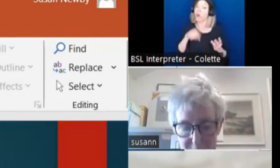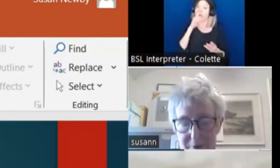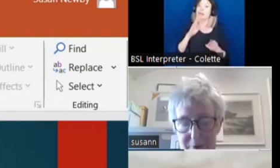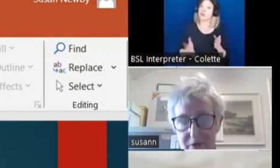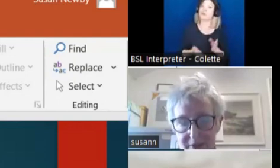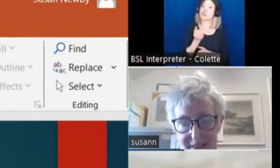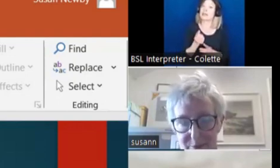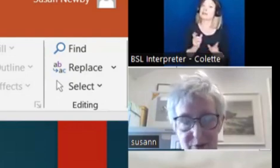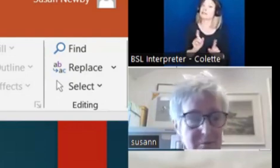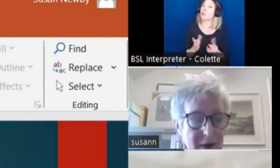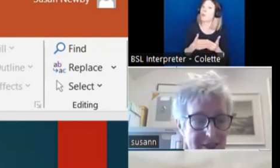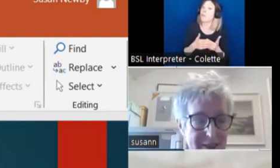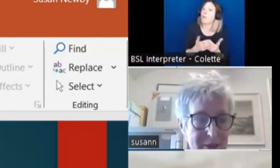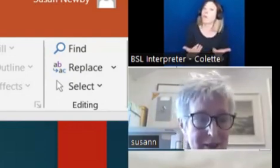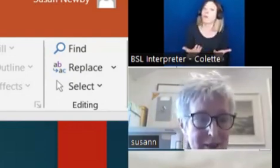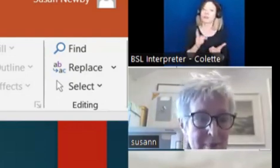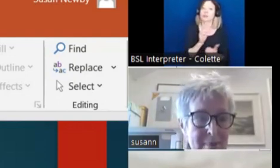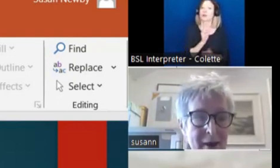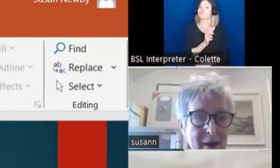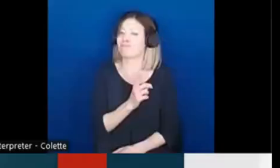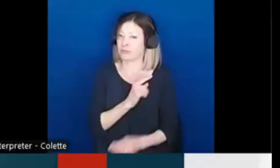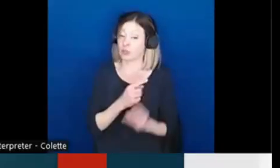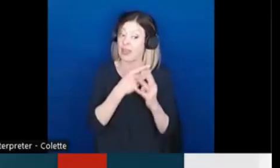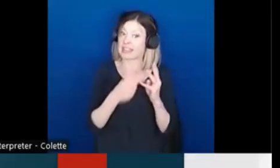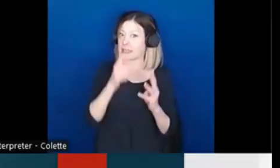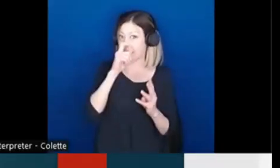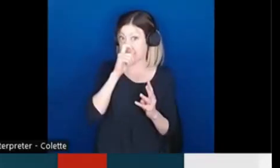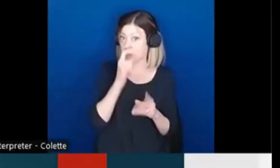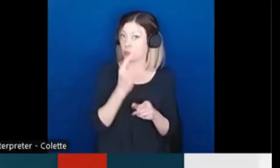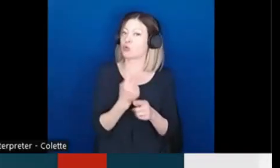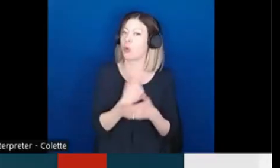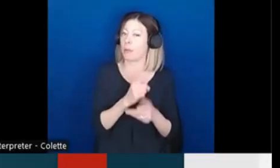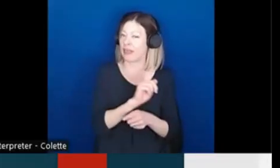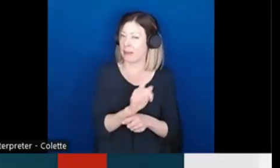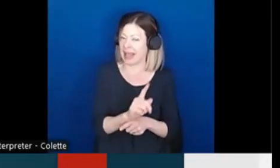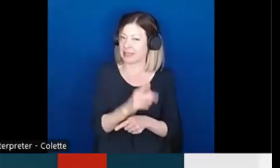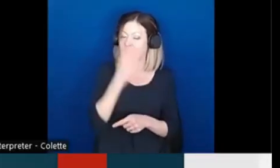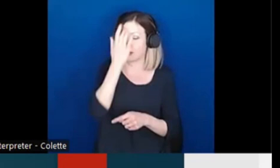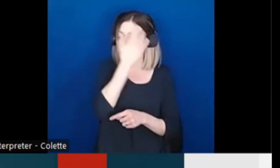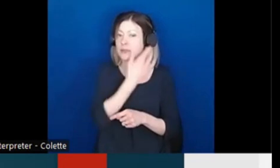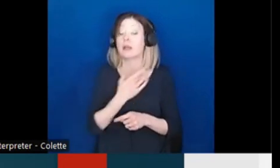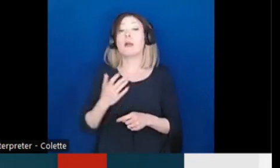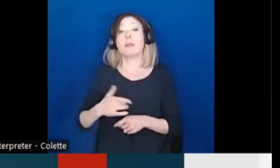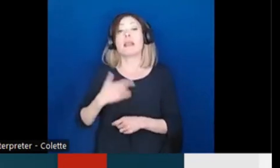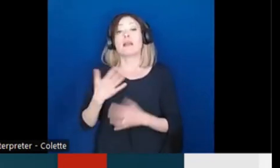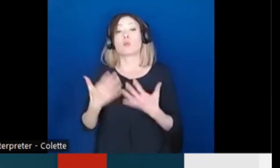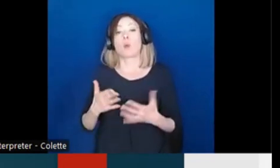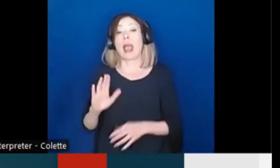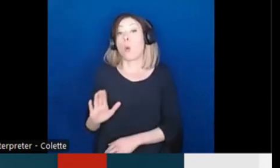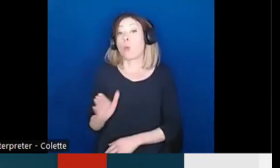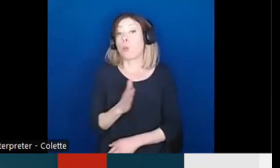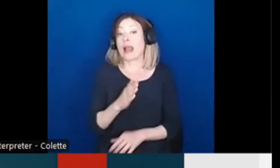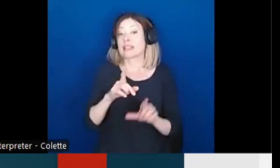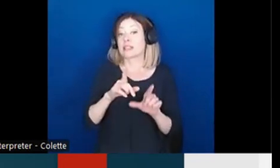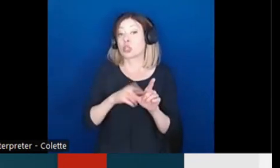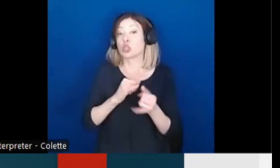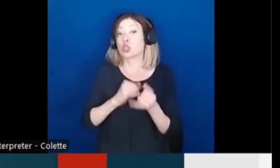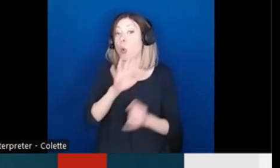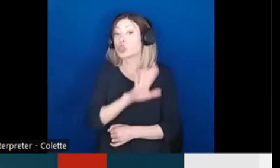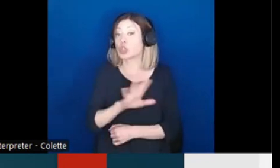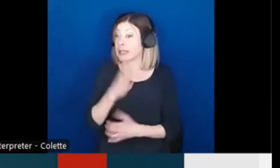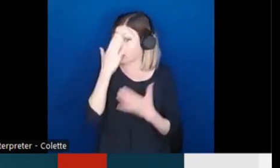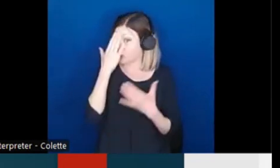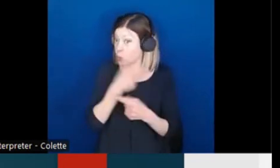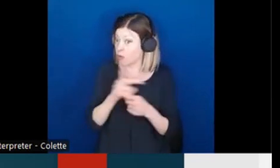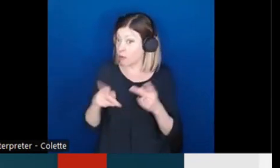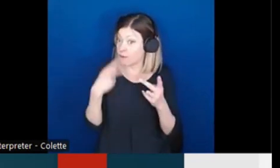go. So the Brontes, we'll come back to them in a minute. So they were brought up they lived in West Yorkshire. I don't know if any of you have ever visited West Yorkshire,